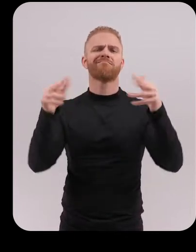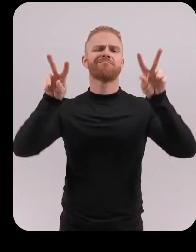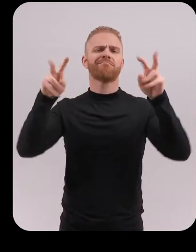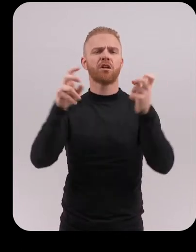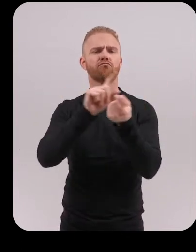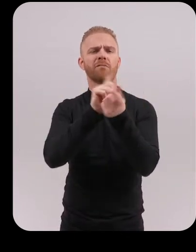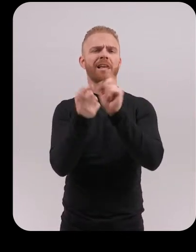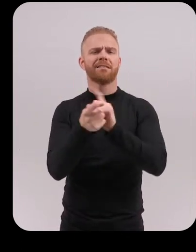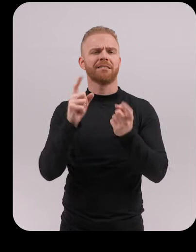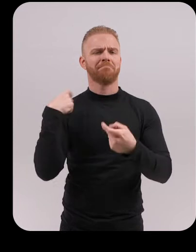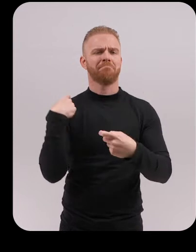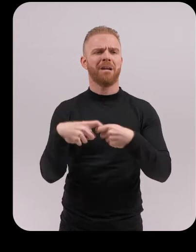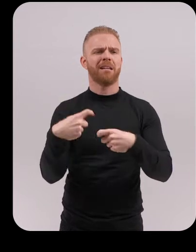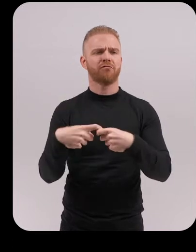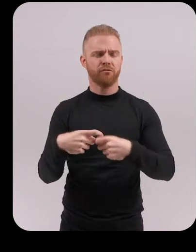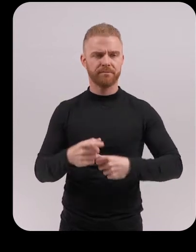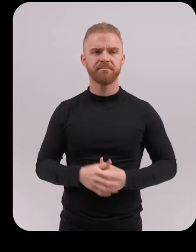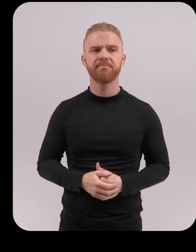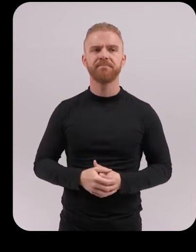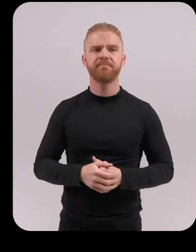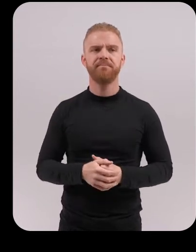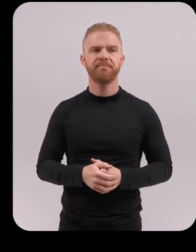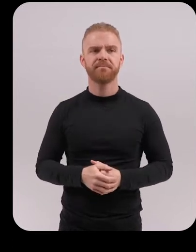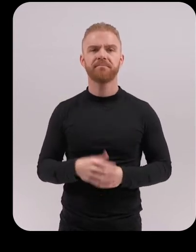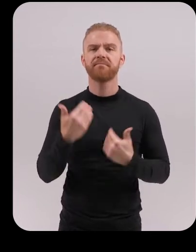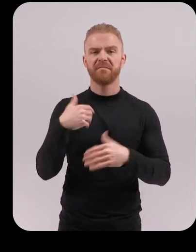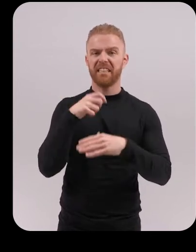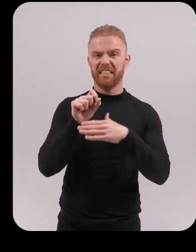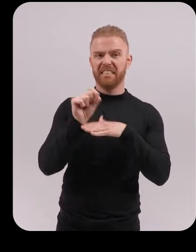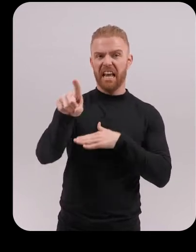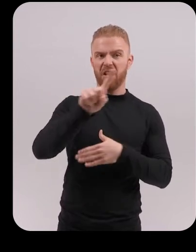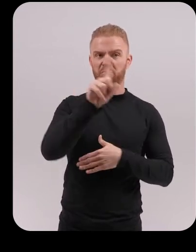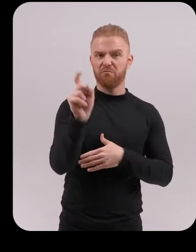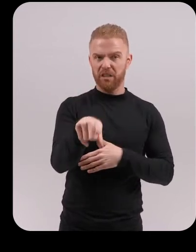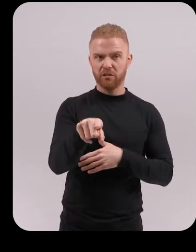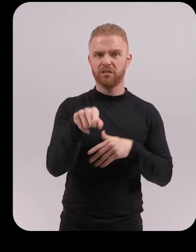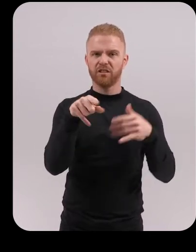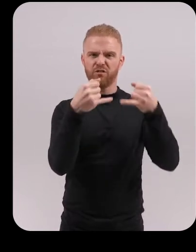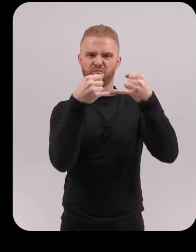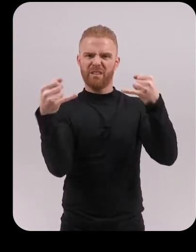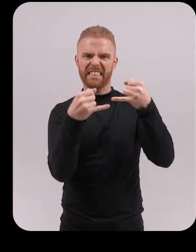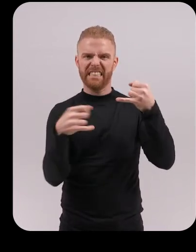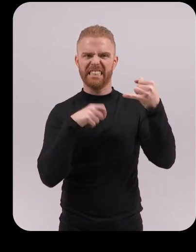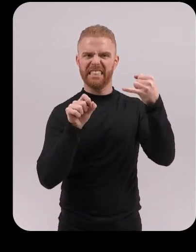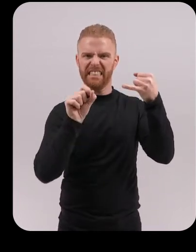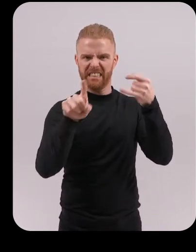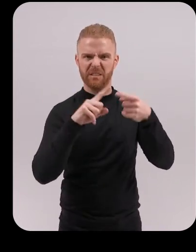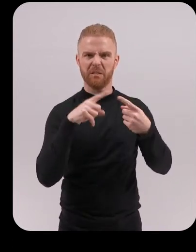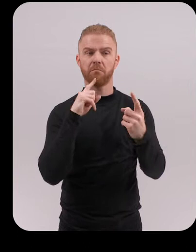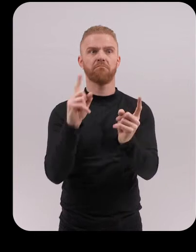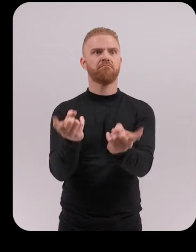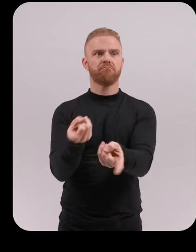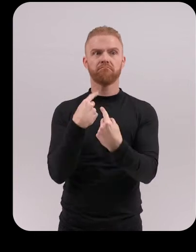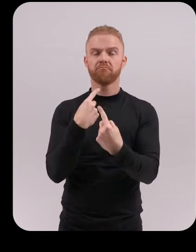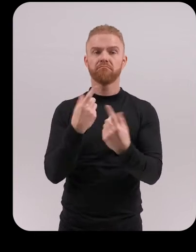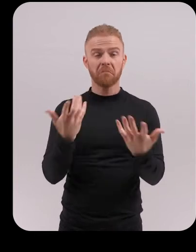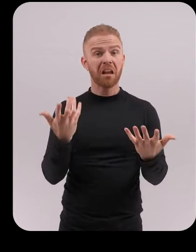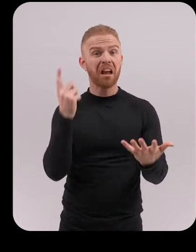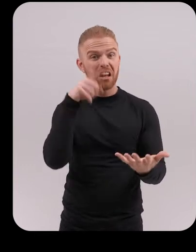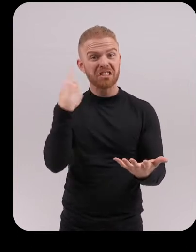to Spanish. Let me send this question in strings to the model. I get a response back. It looks pretty